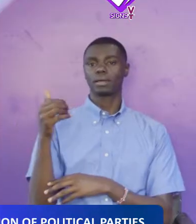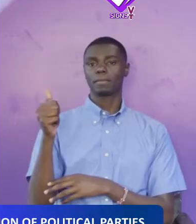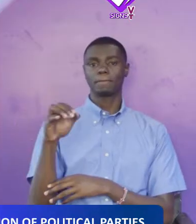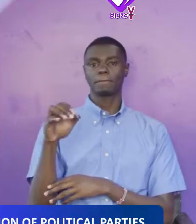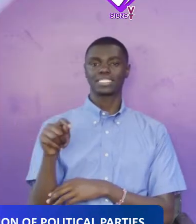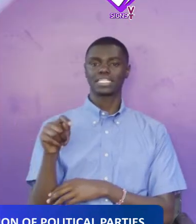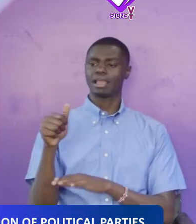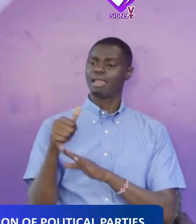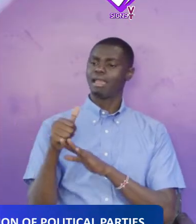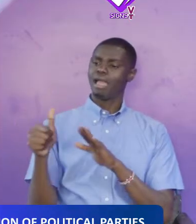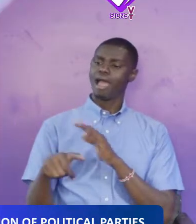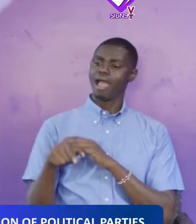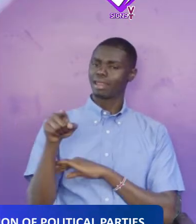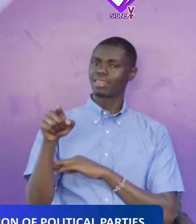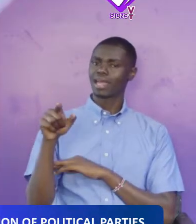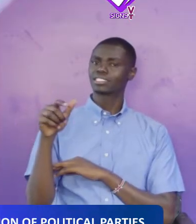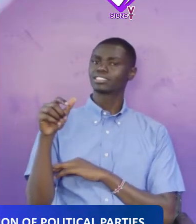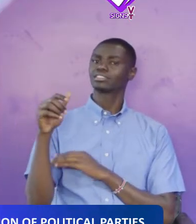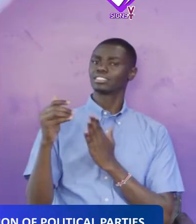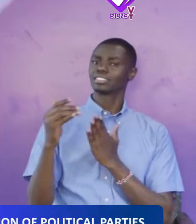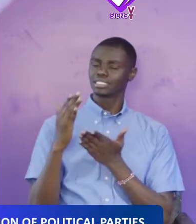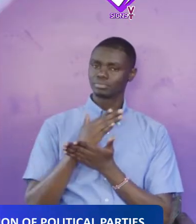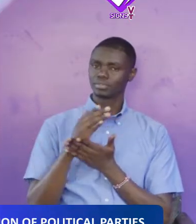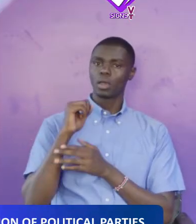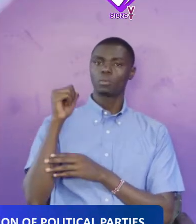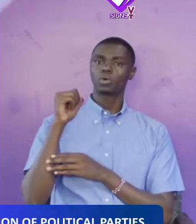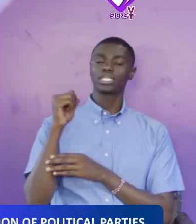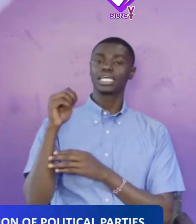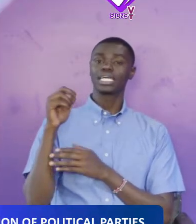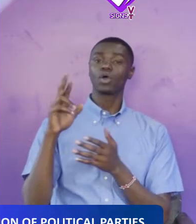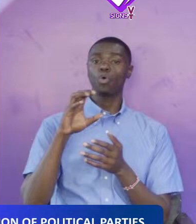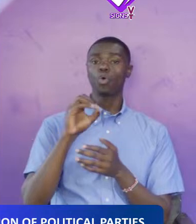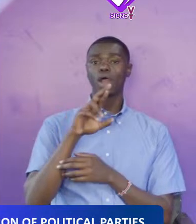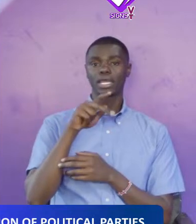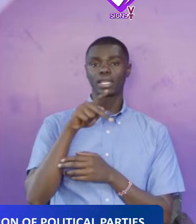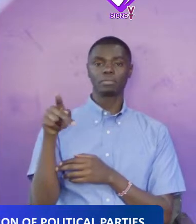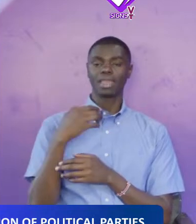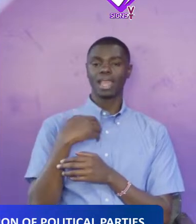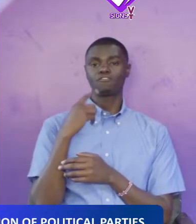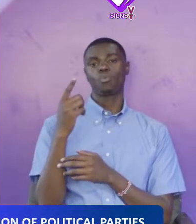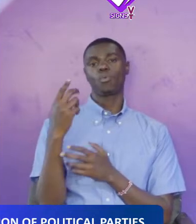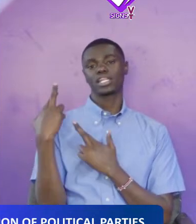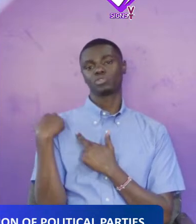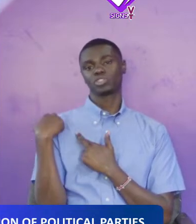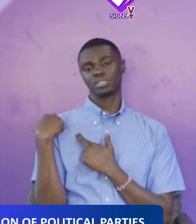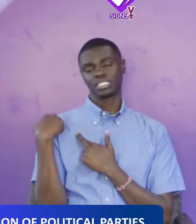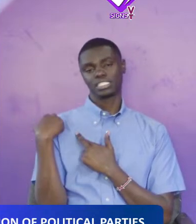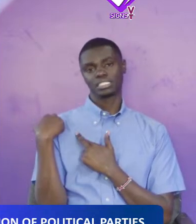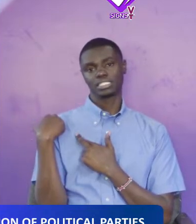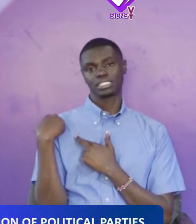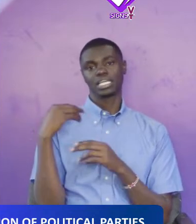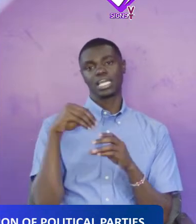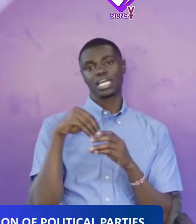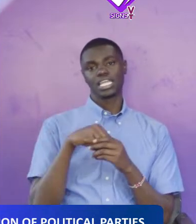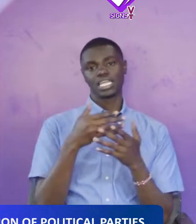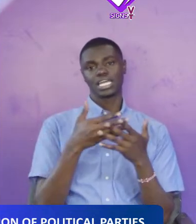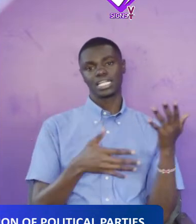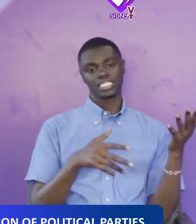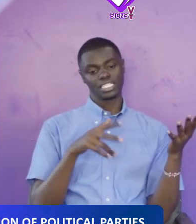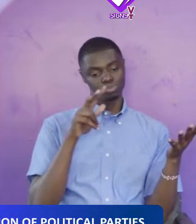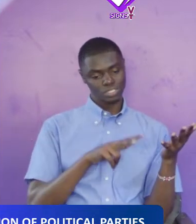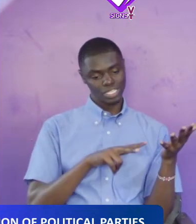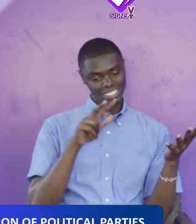Under that section, the Register of Political Parties only has one role, in that list Yeah. to